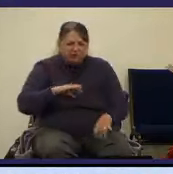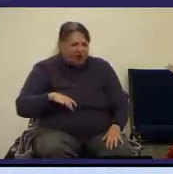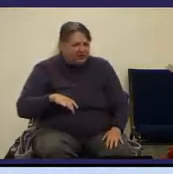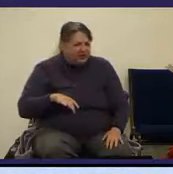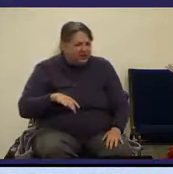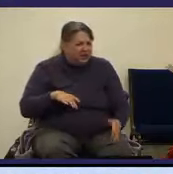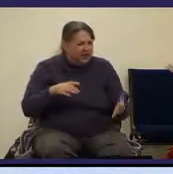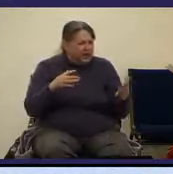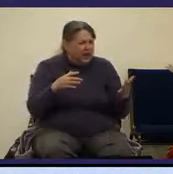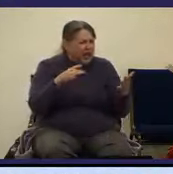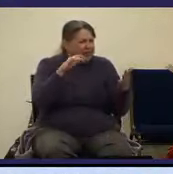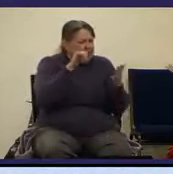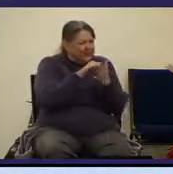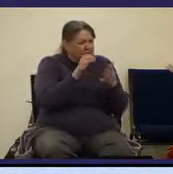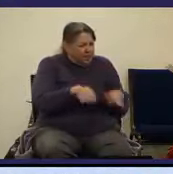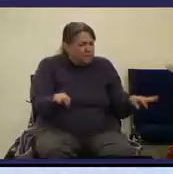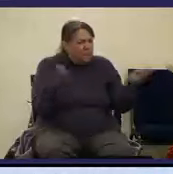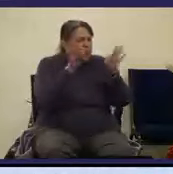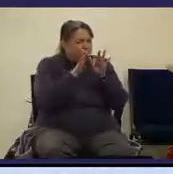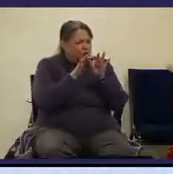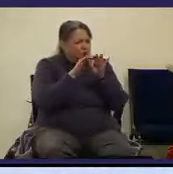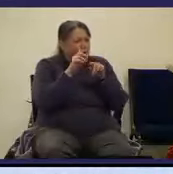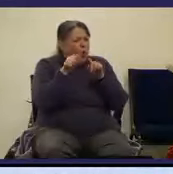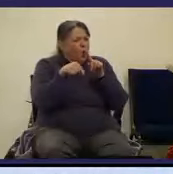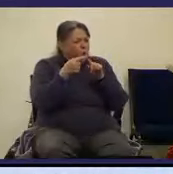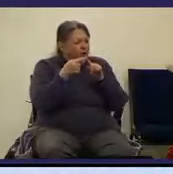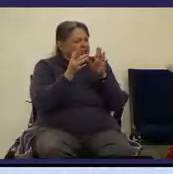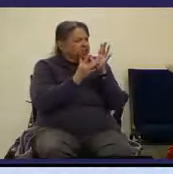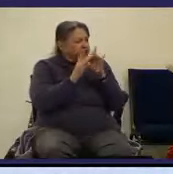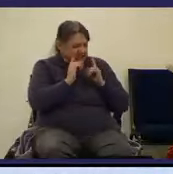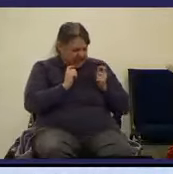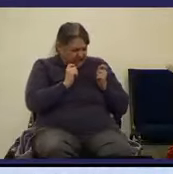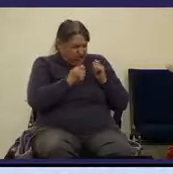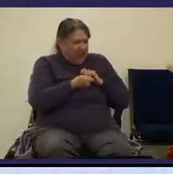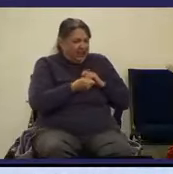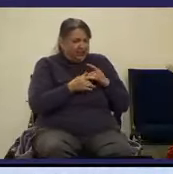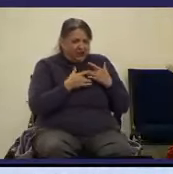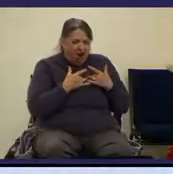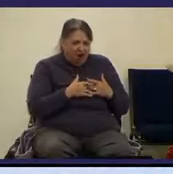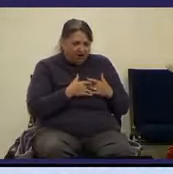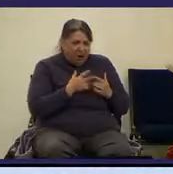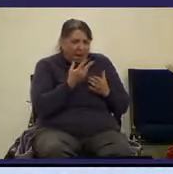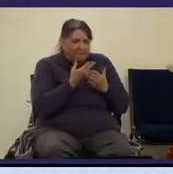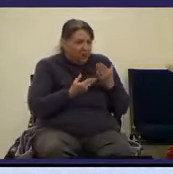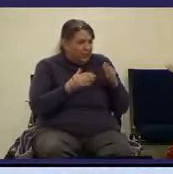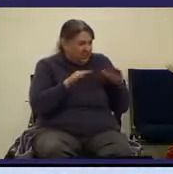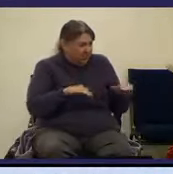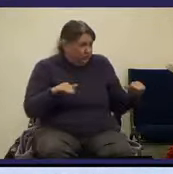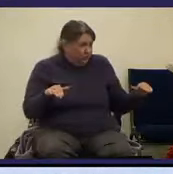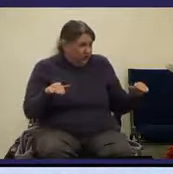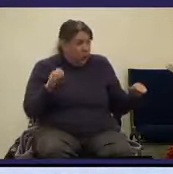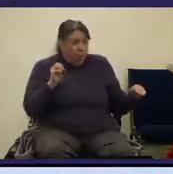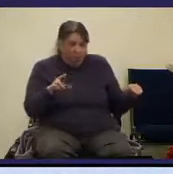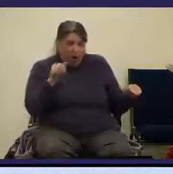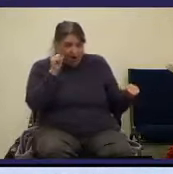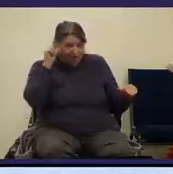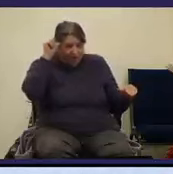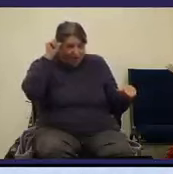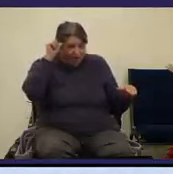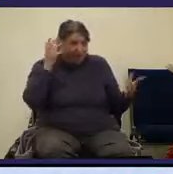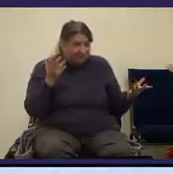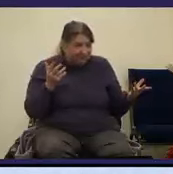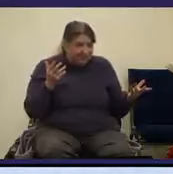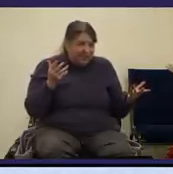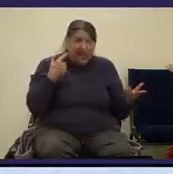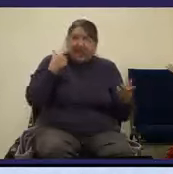is doing in the heart of little people as well as the adults. So John 1:12 says, yet to all who receive them,